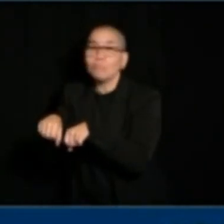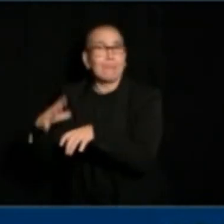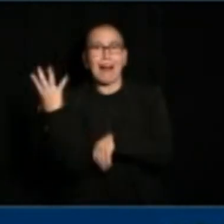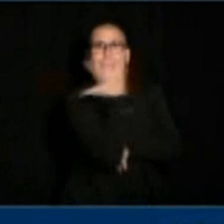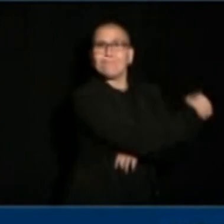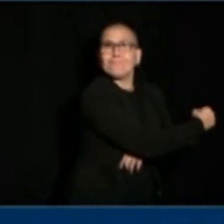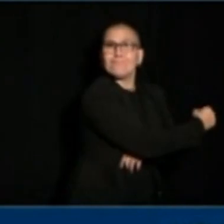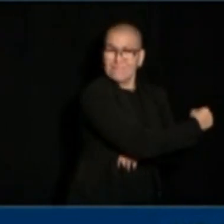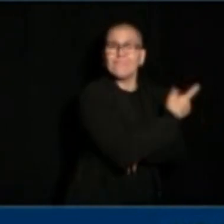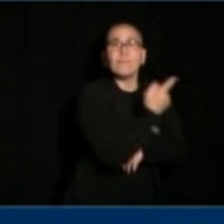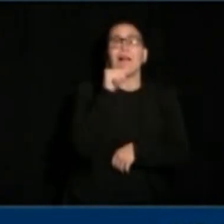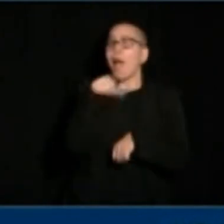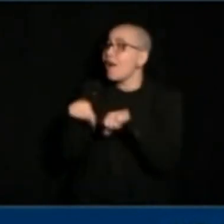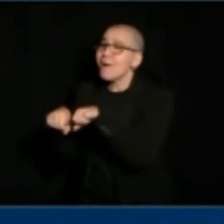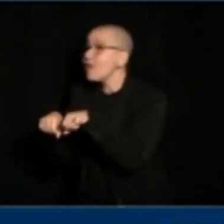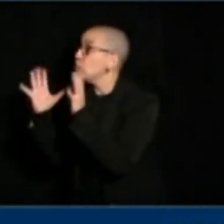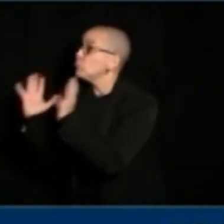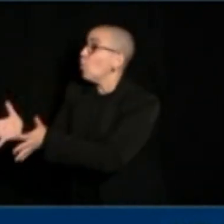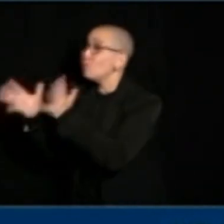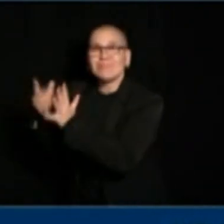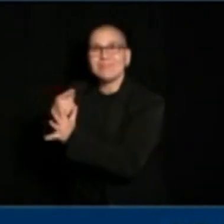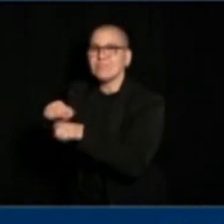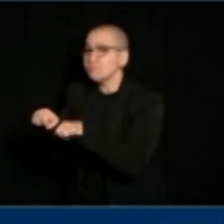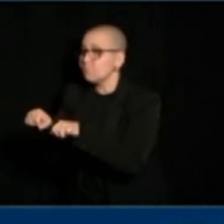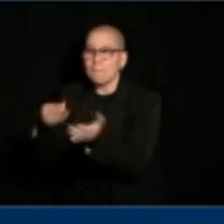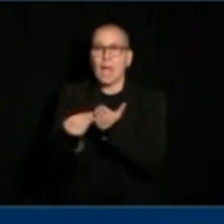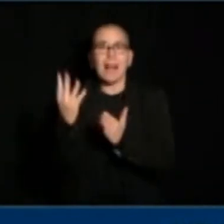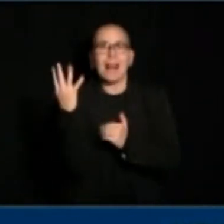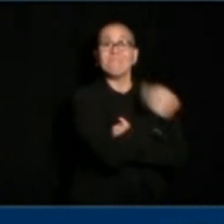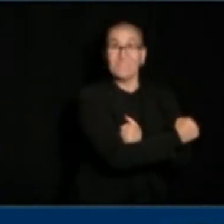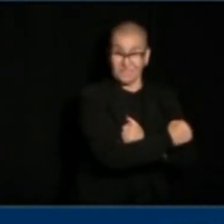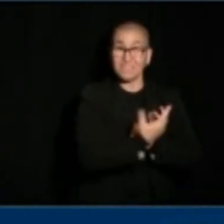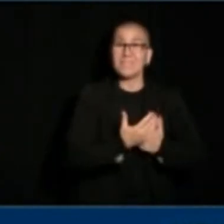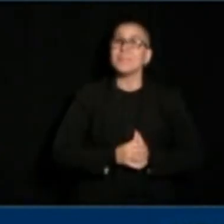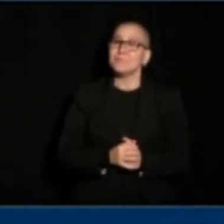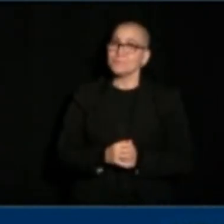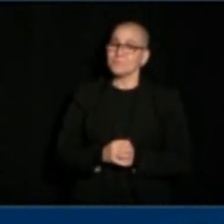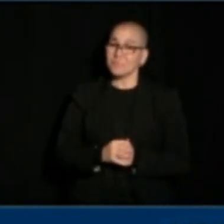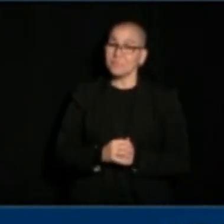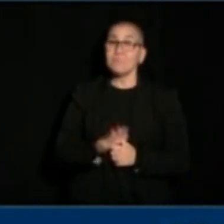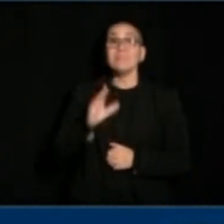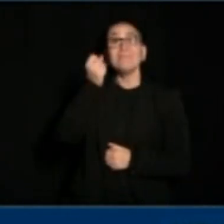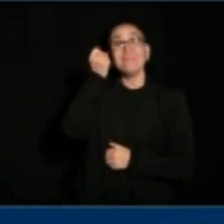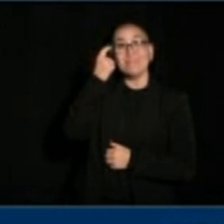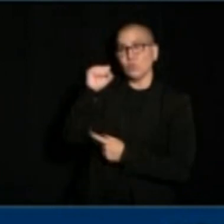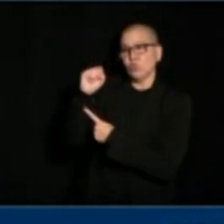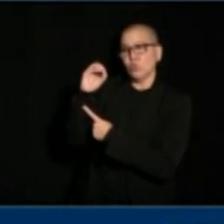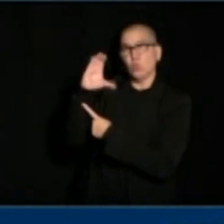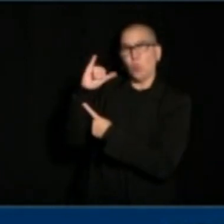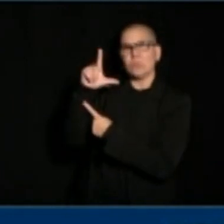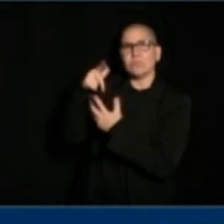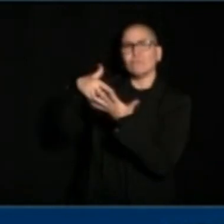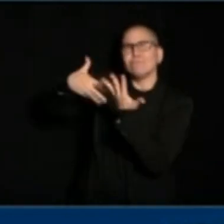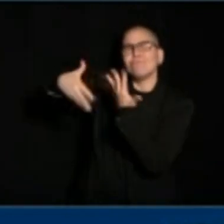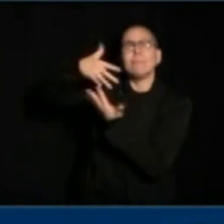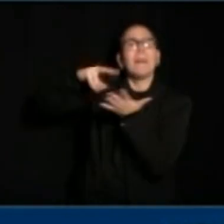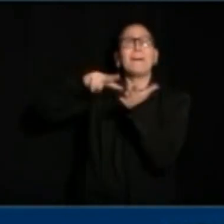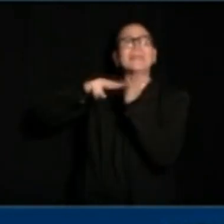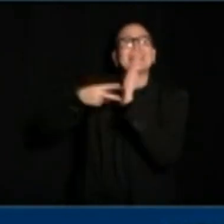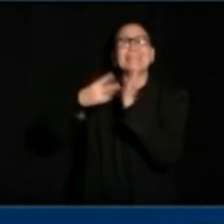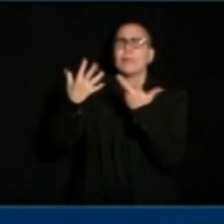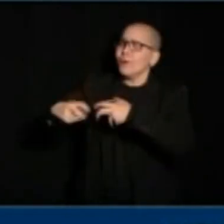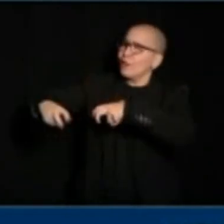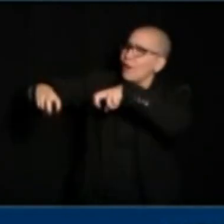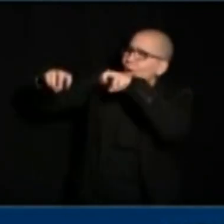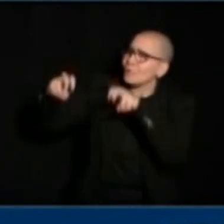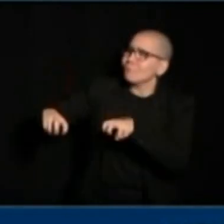mask. But once again, social situations, seated, unmasked, groups of folks that are not in